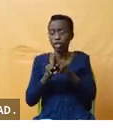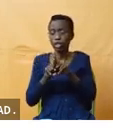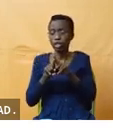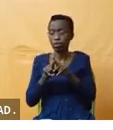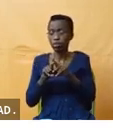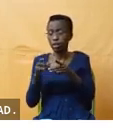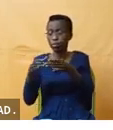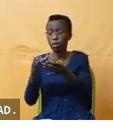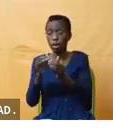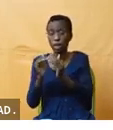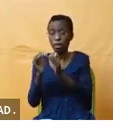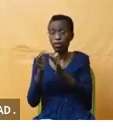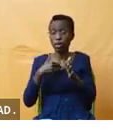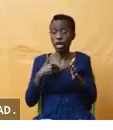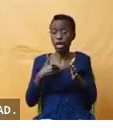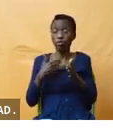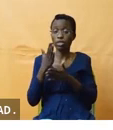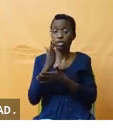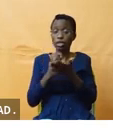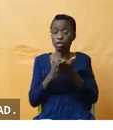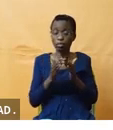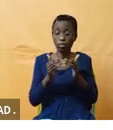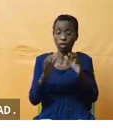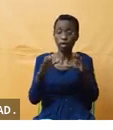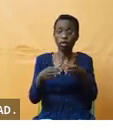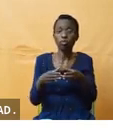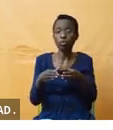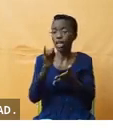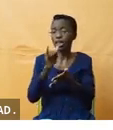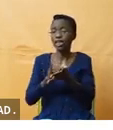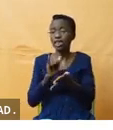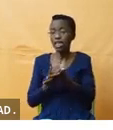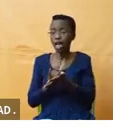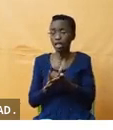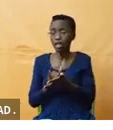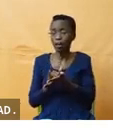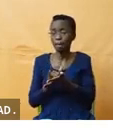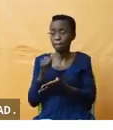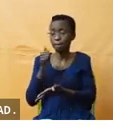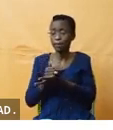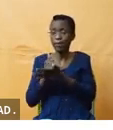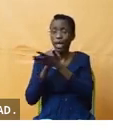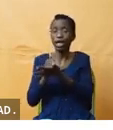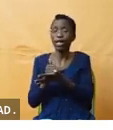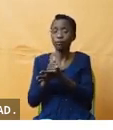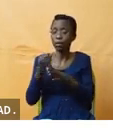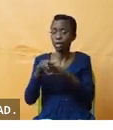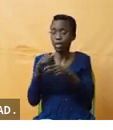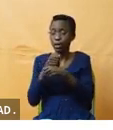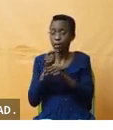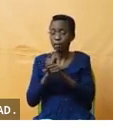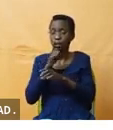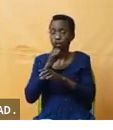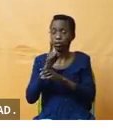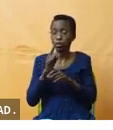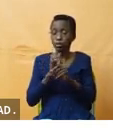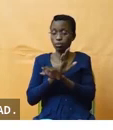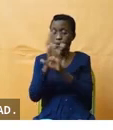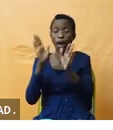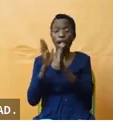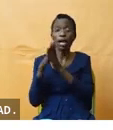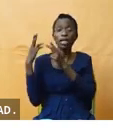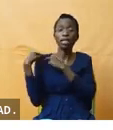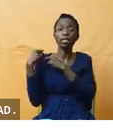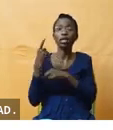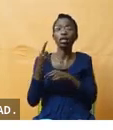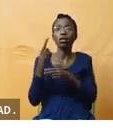of institution or oversight bodies that actually do help in ensuring transparency and accountability. The only